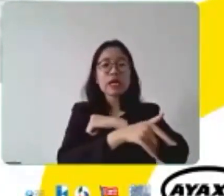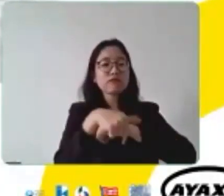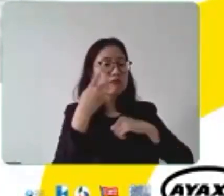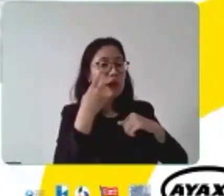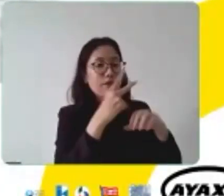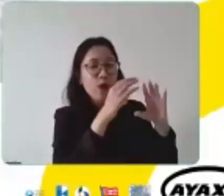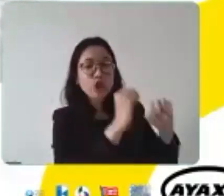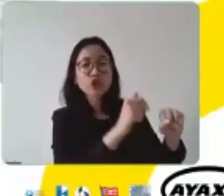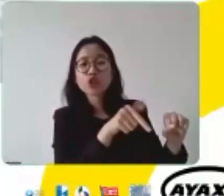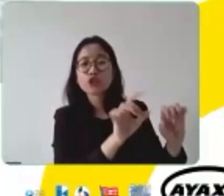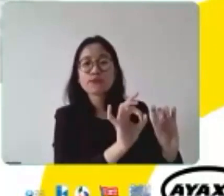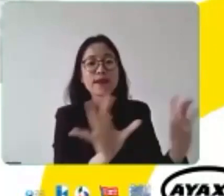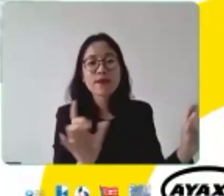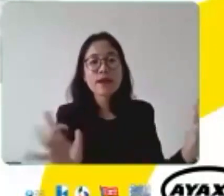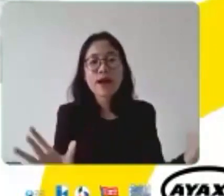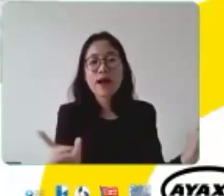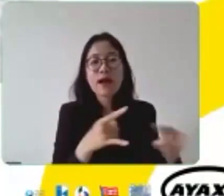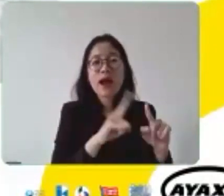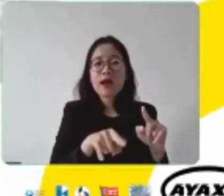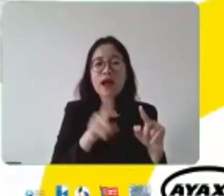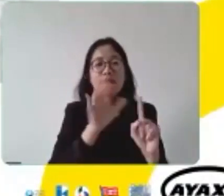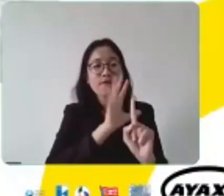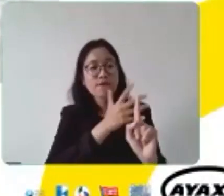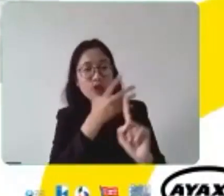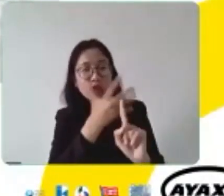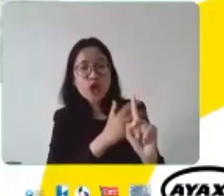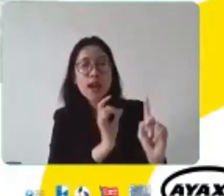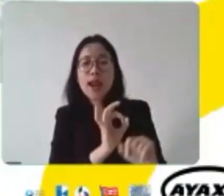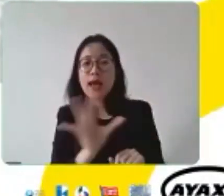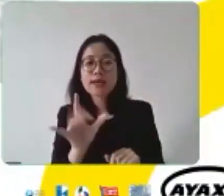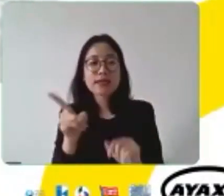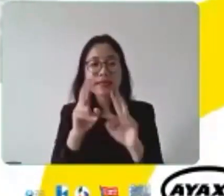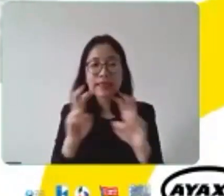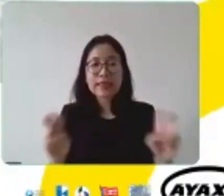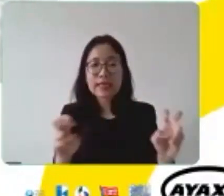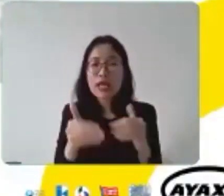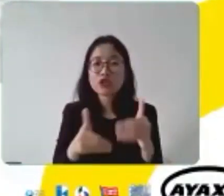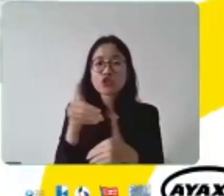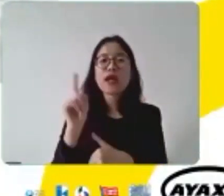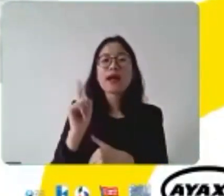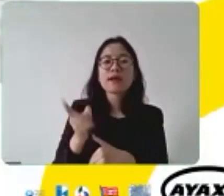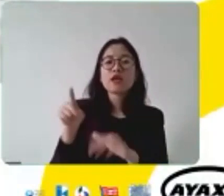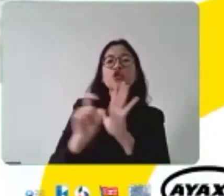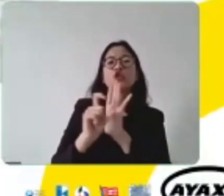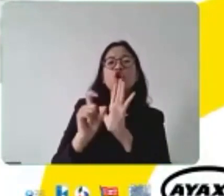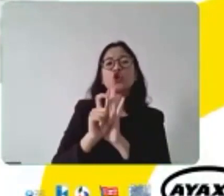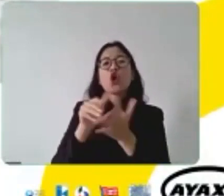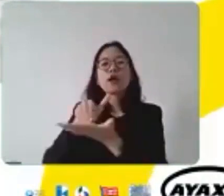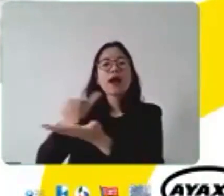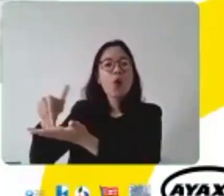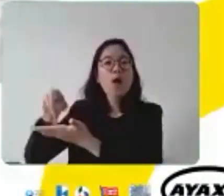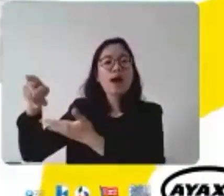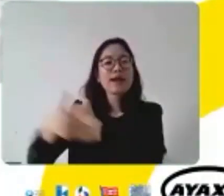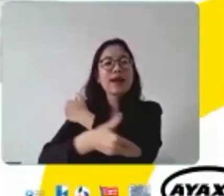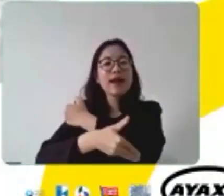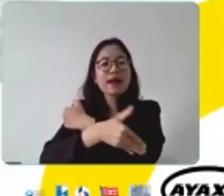vulnerabilities. It may be because the PM 2.5 are from different sources in